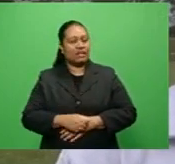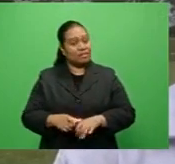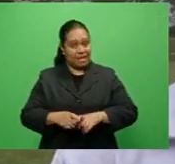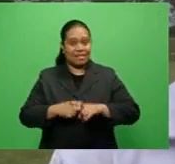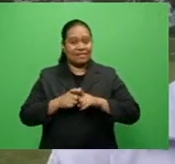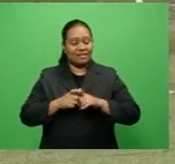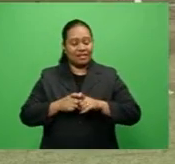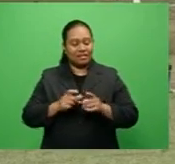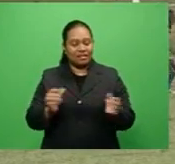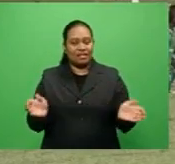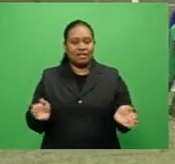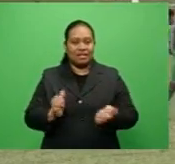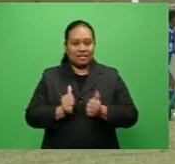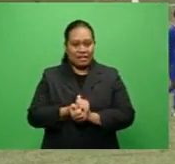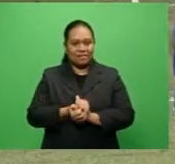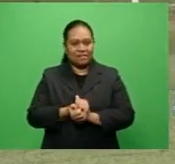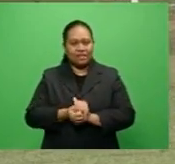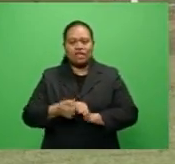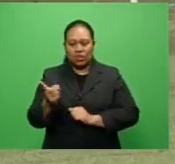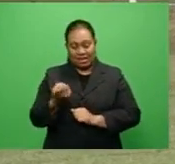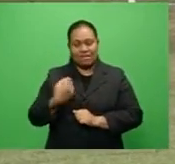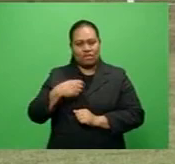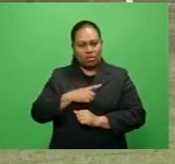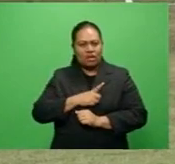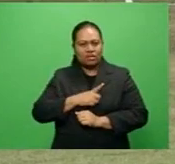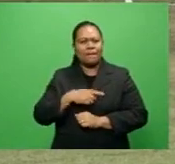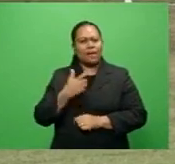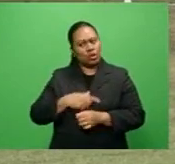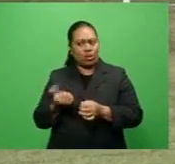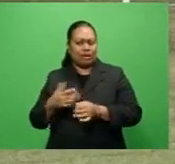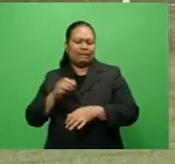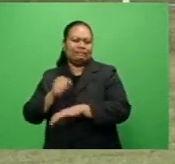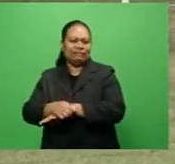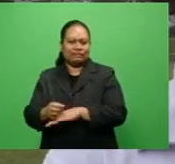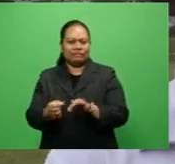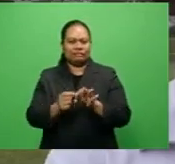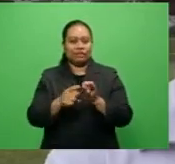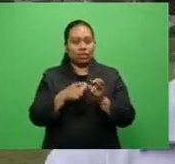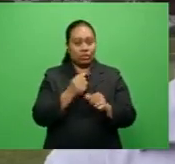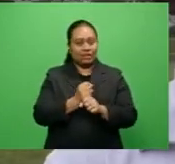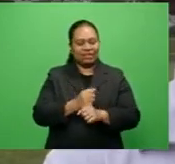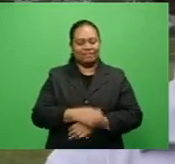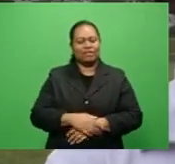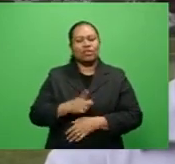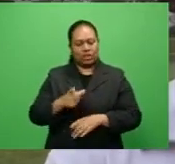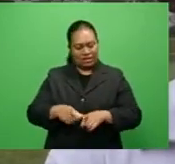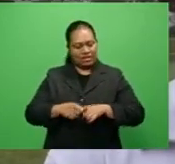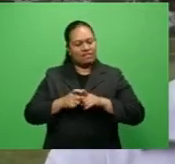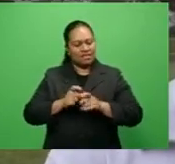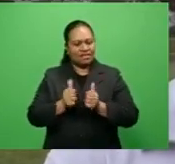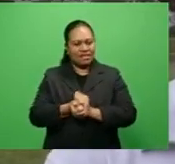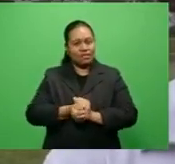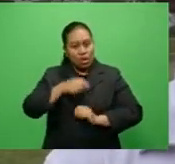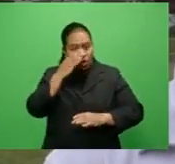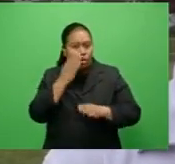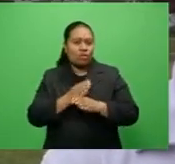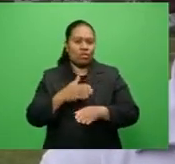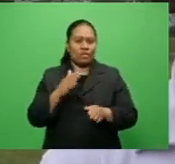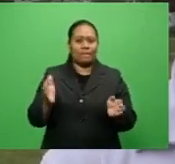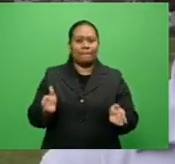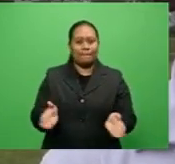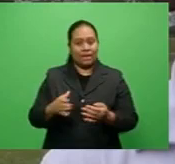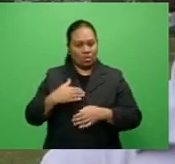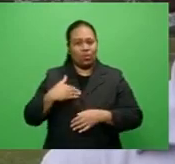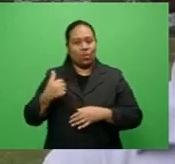match. They will be coming for us as we have beaten them in BOG. So it will be a tough match. So let's hope we play well